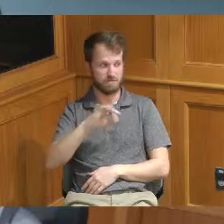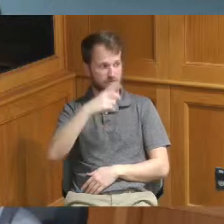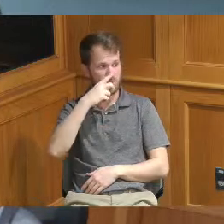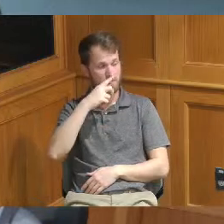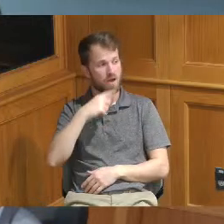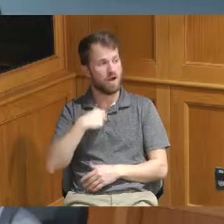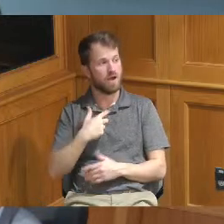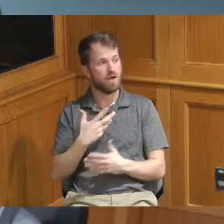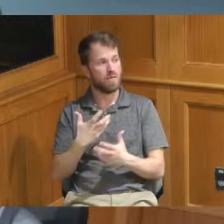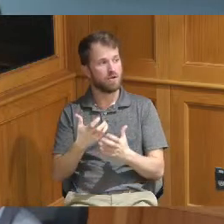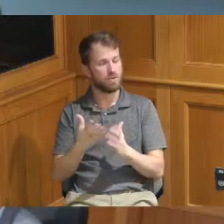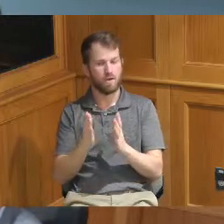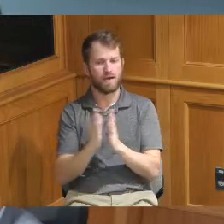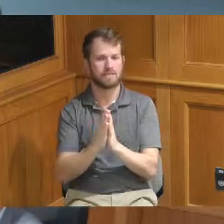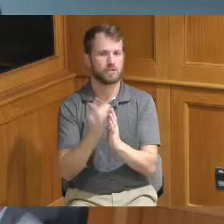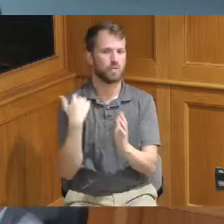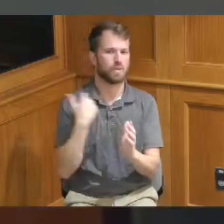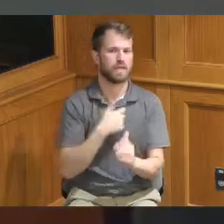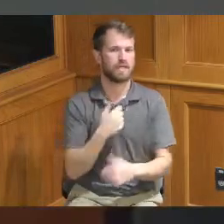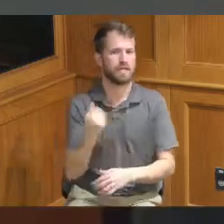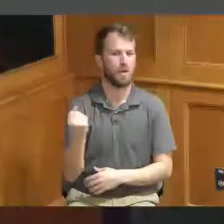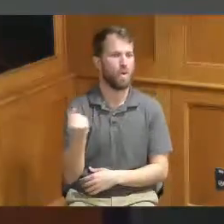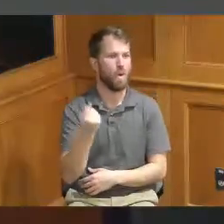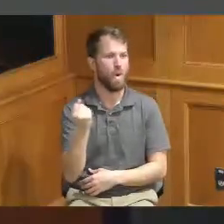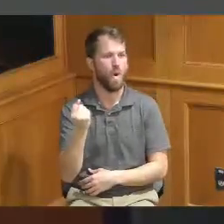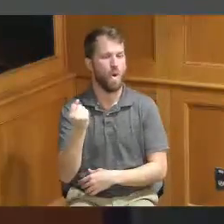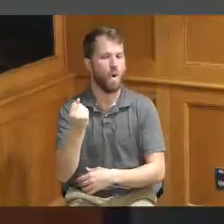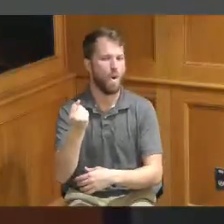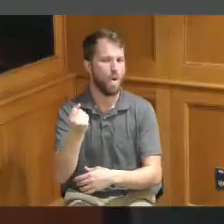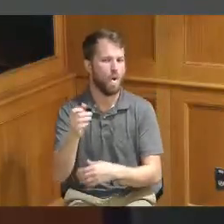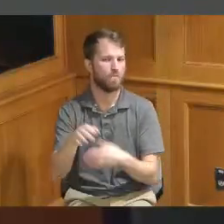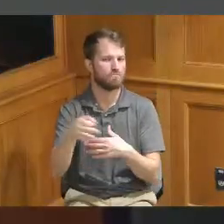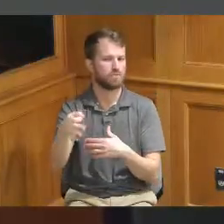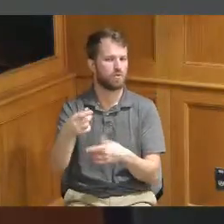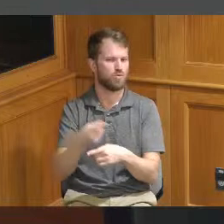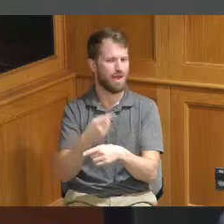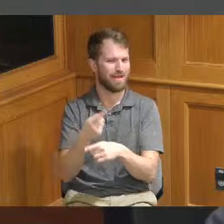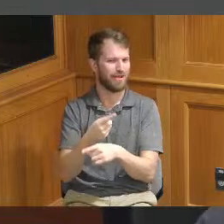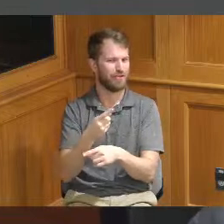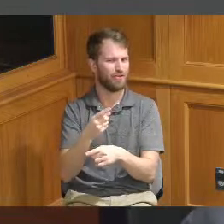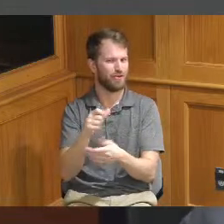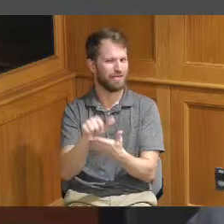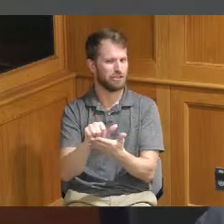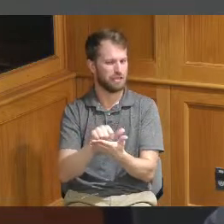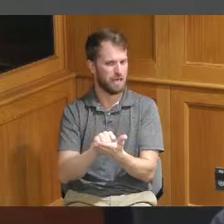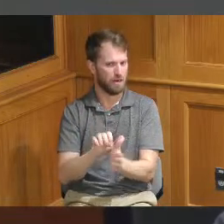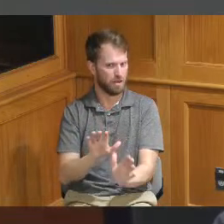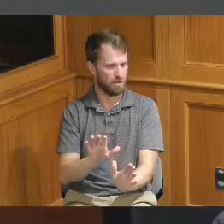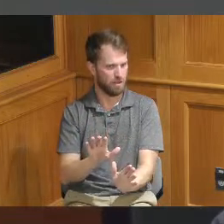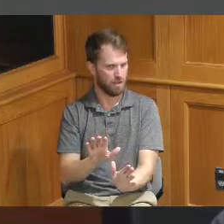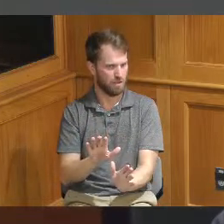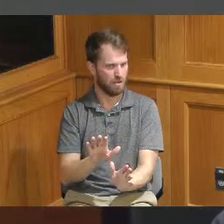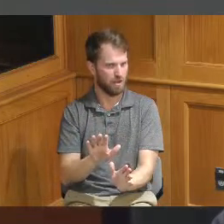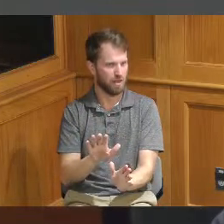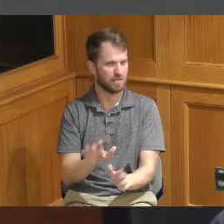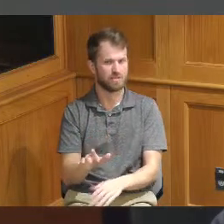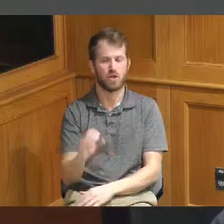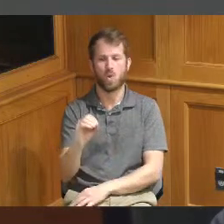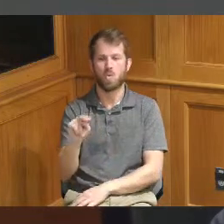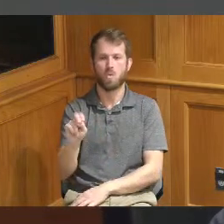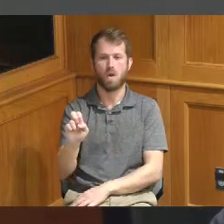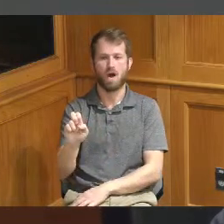that we hold that until the regular agenda, because it is the one of the One Ohio